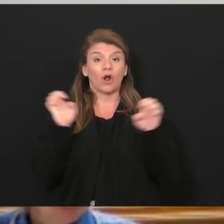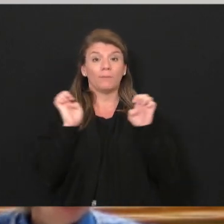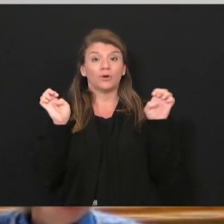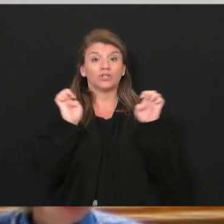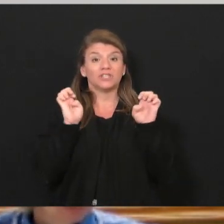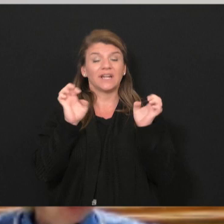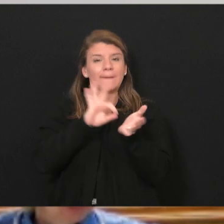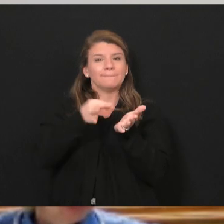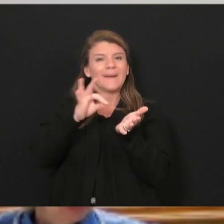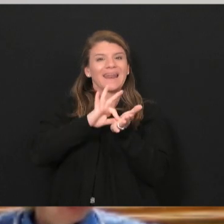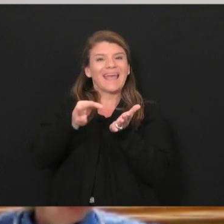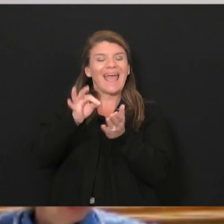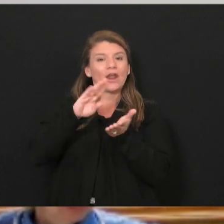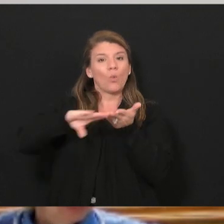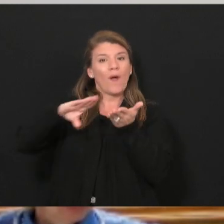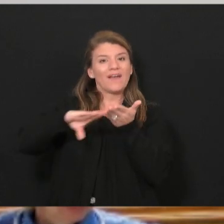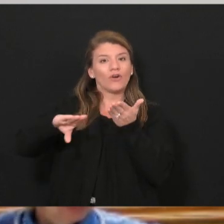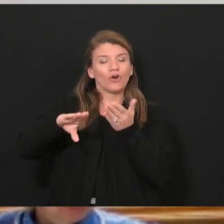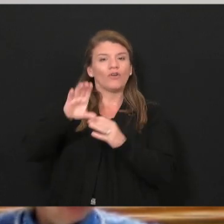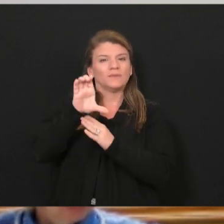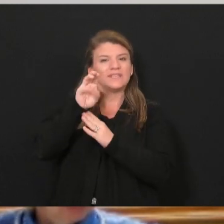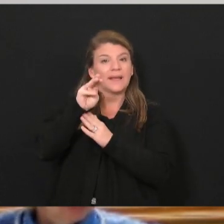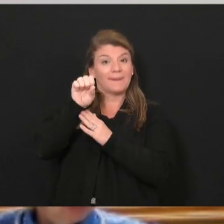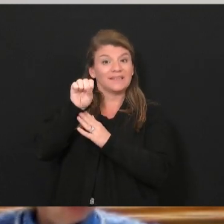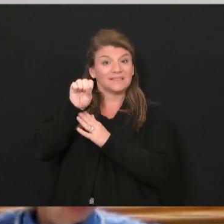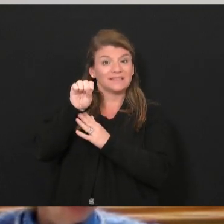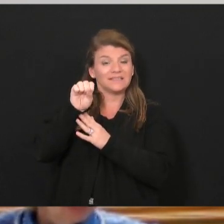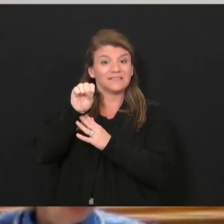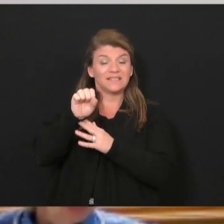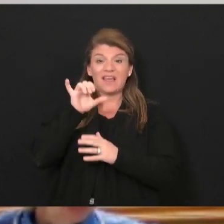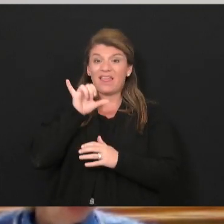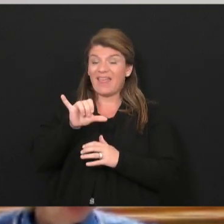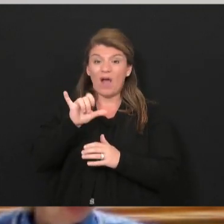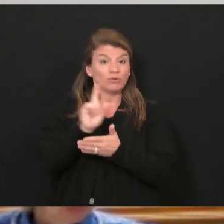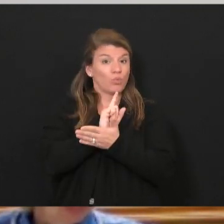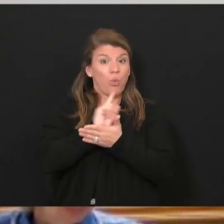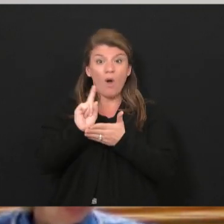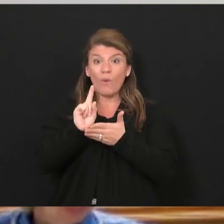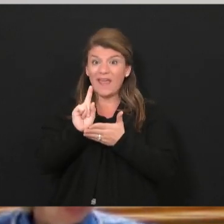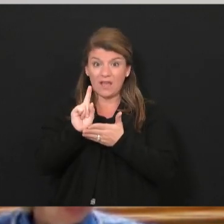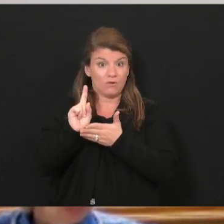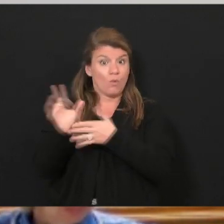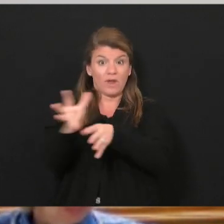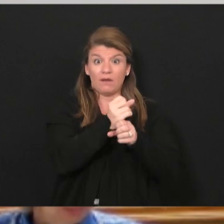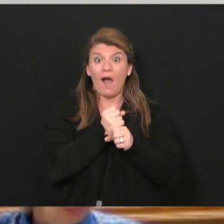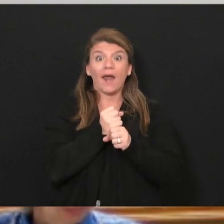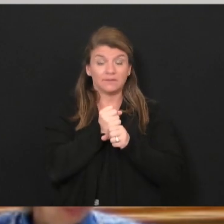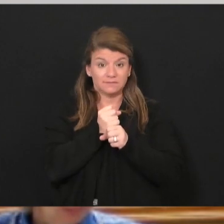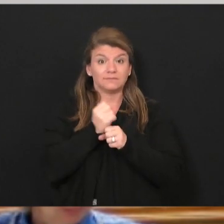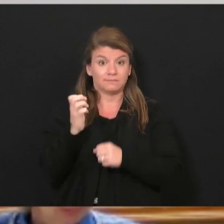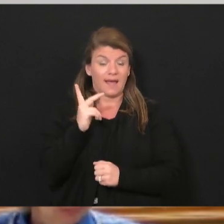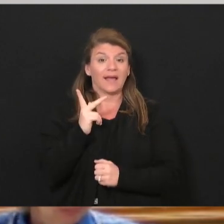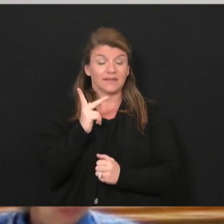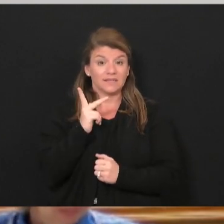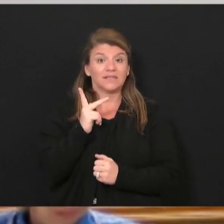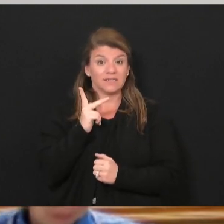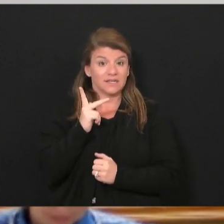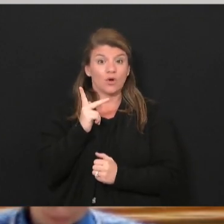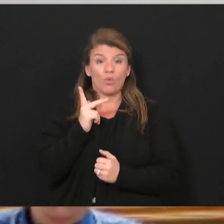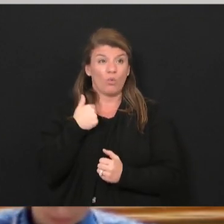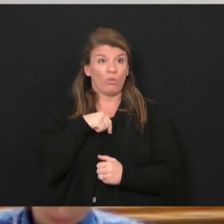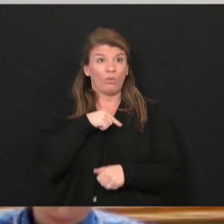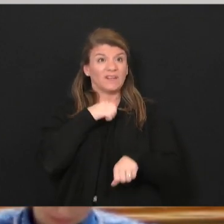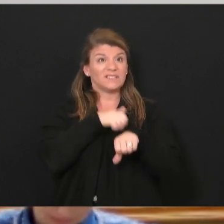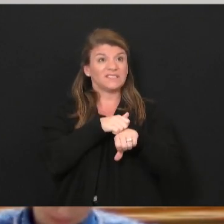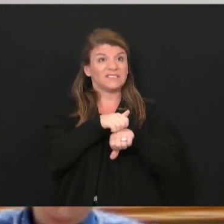Medicaid waiver from CMS. That was turned around in 1 week. We received that Monday, had submitted that